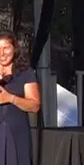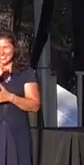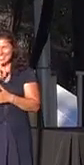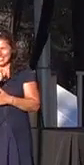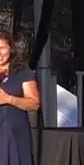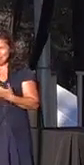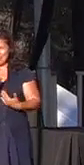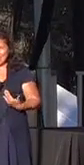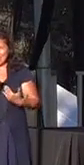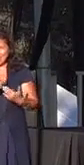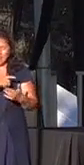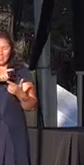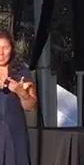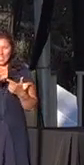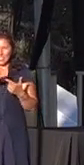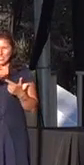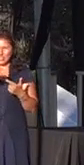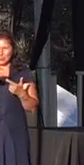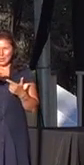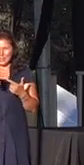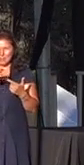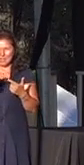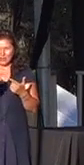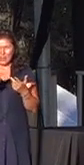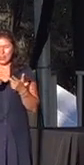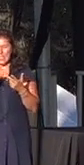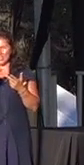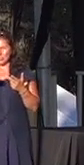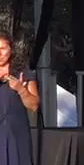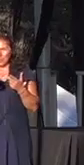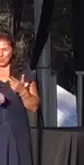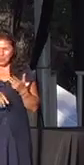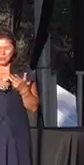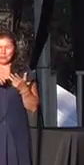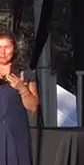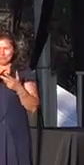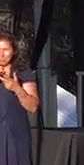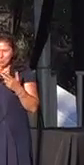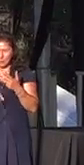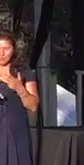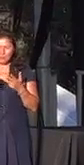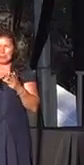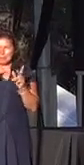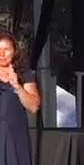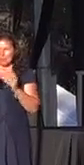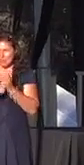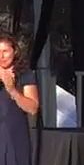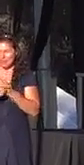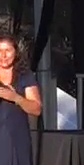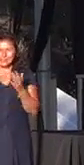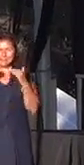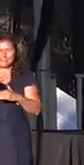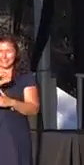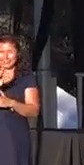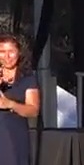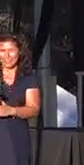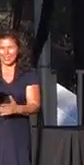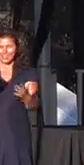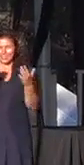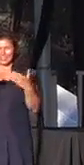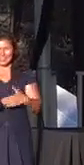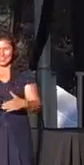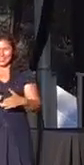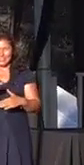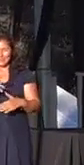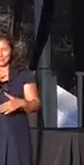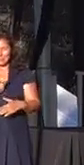Transparent, HBO's Looking, People Magazine, CBN's, France 24, and I